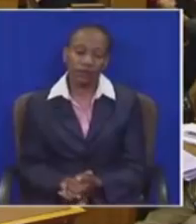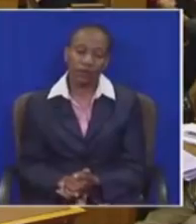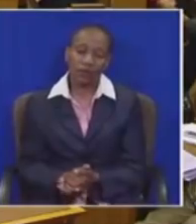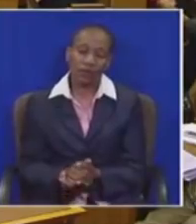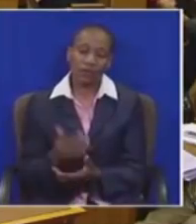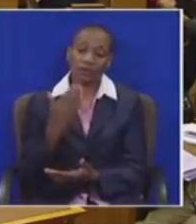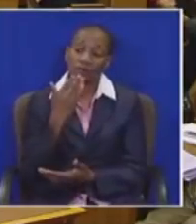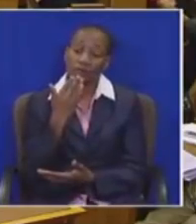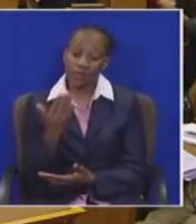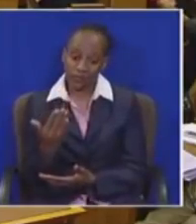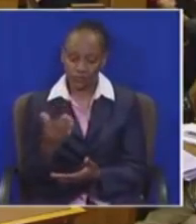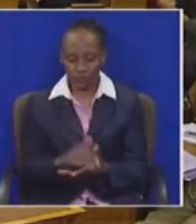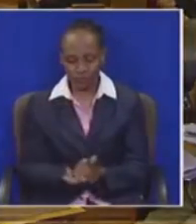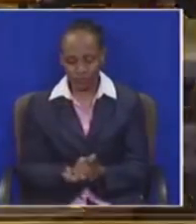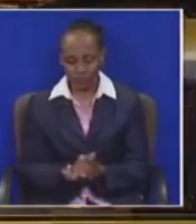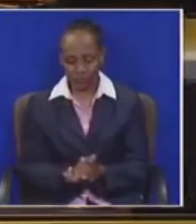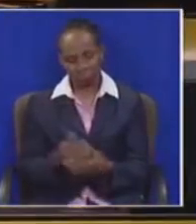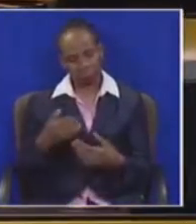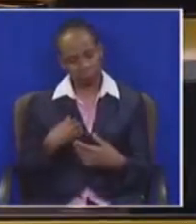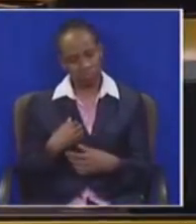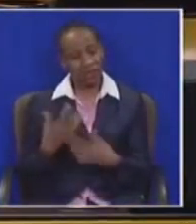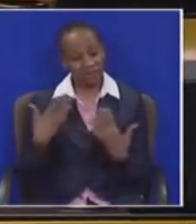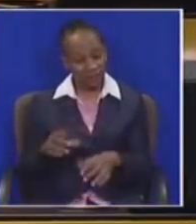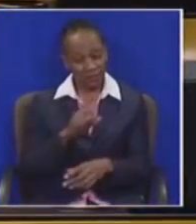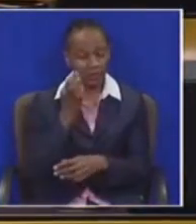did actually ask what lies behind this question,